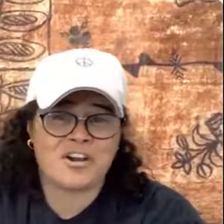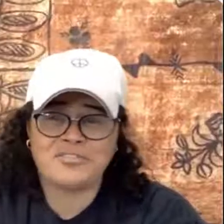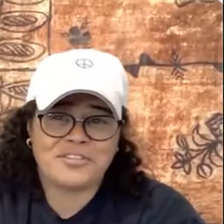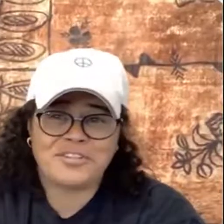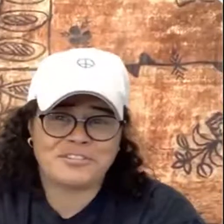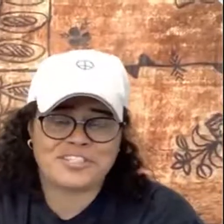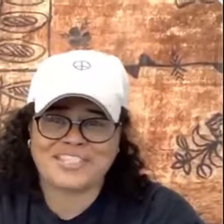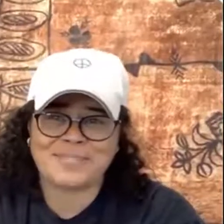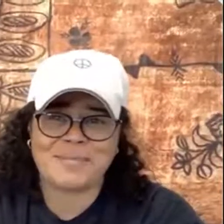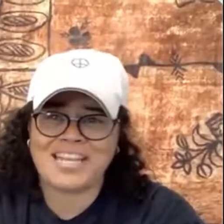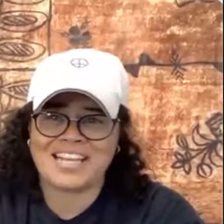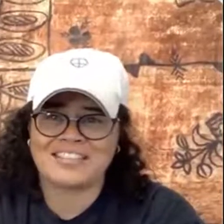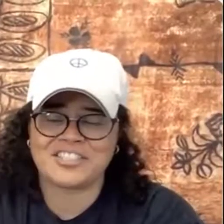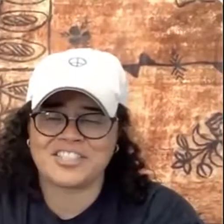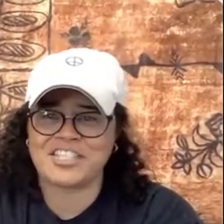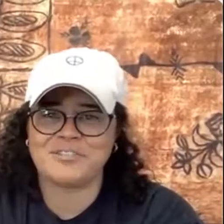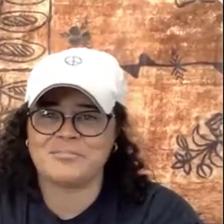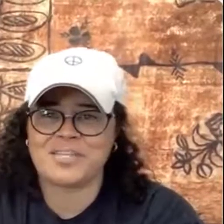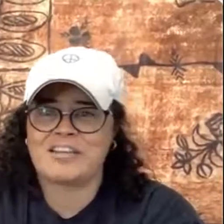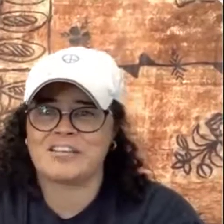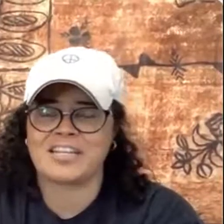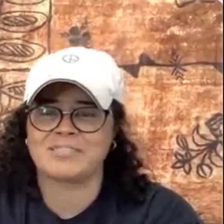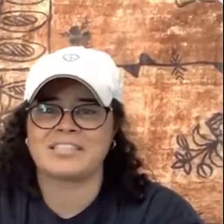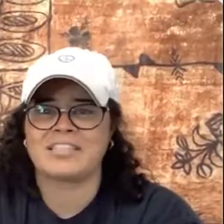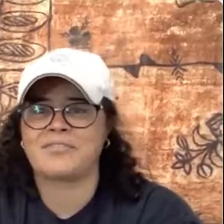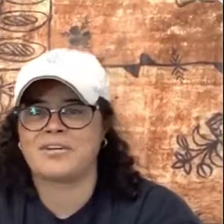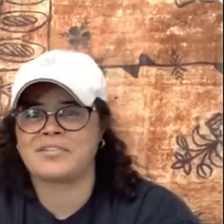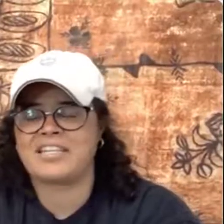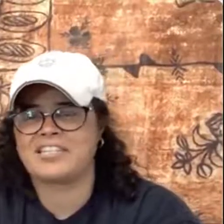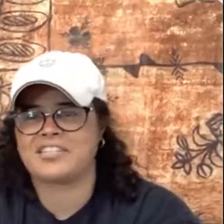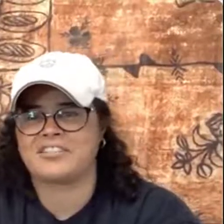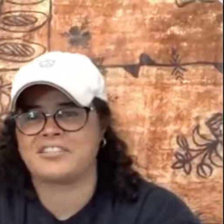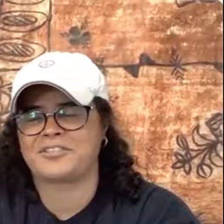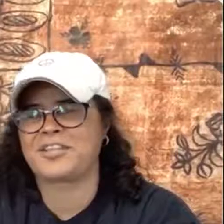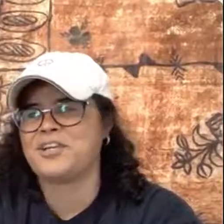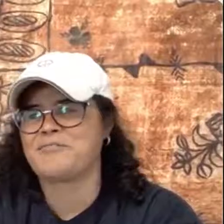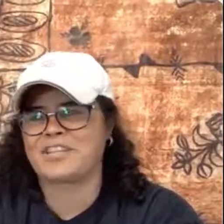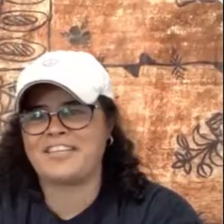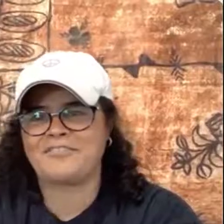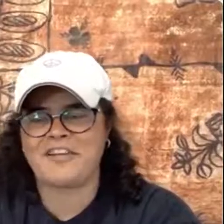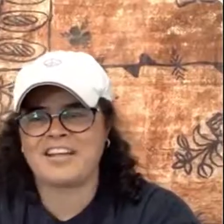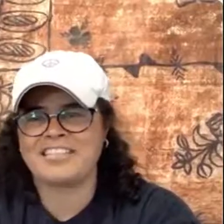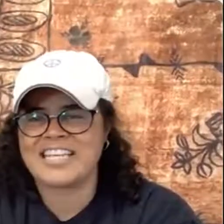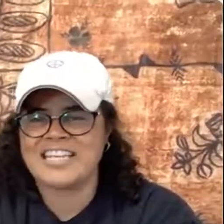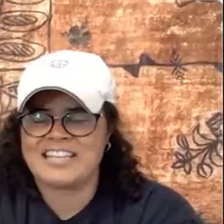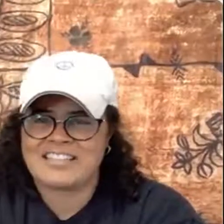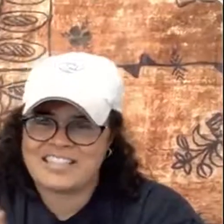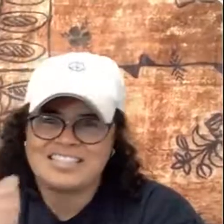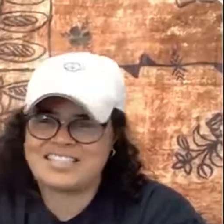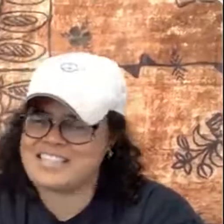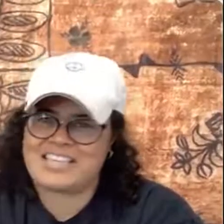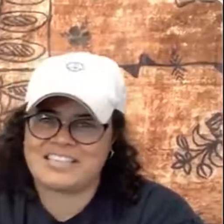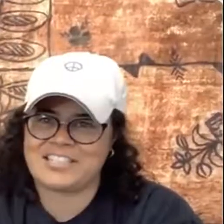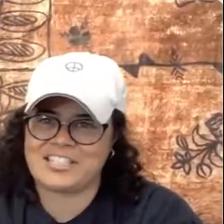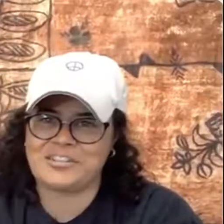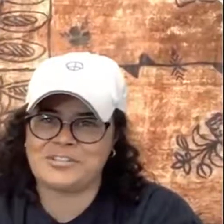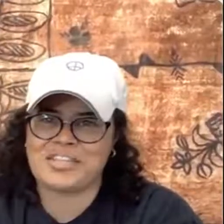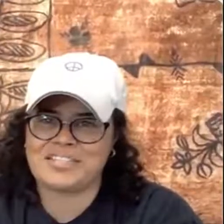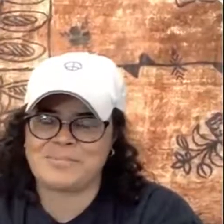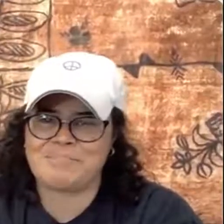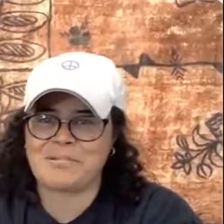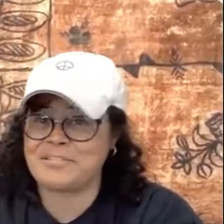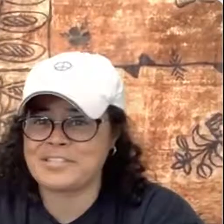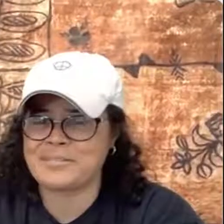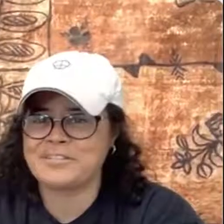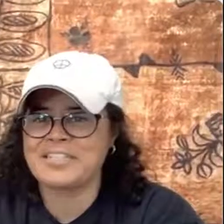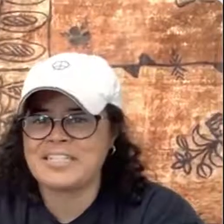of COVID, or since May last year, we've been going up to the Navajo Nation and doing relief runs. That is thanks to you that